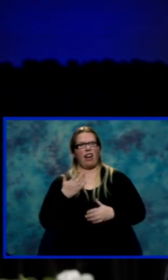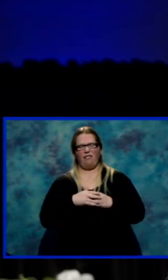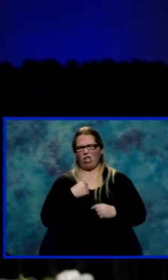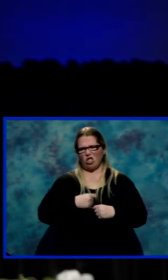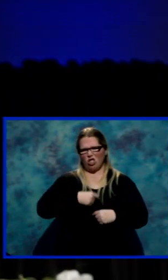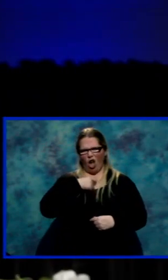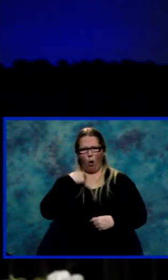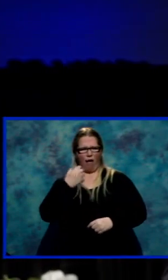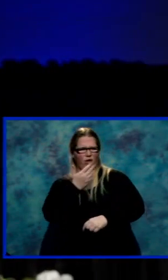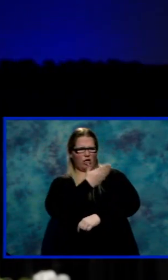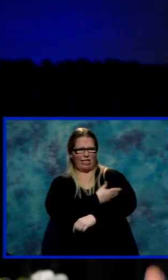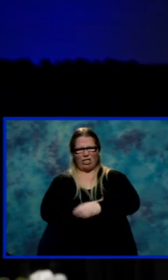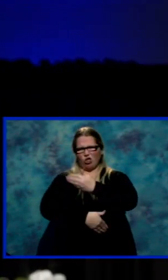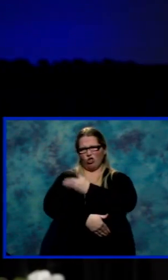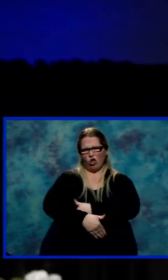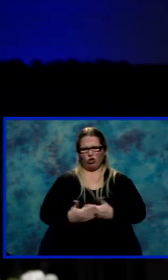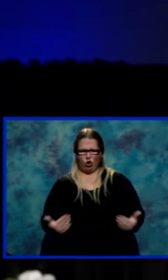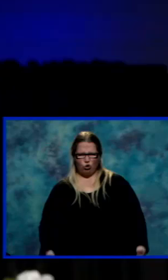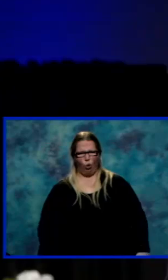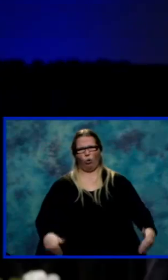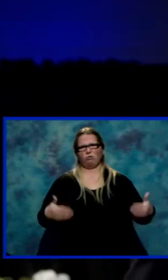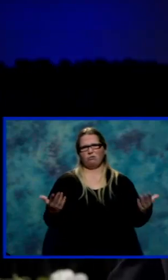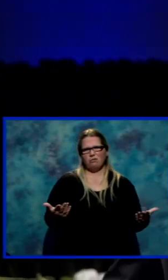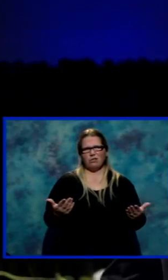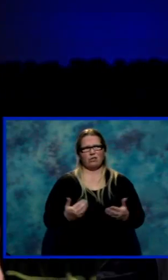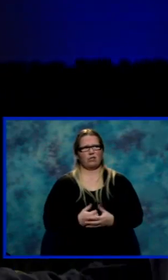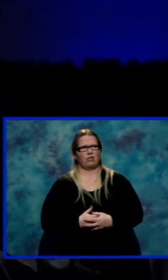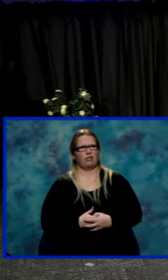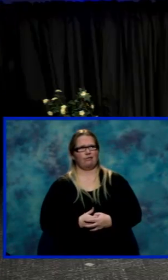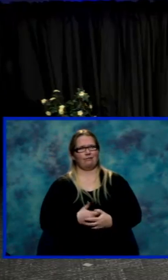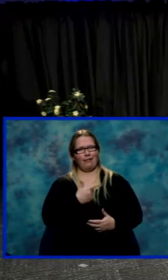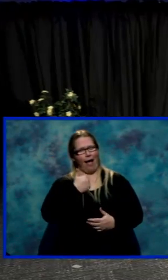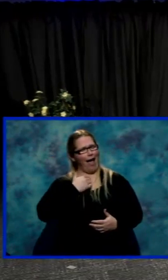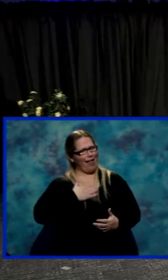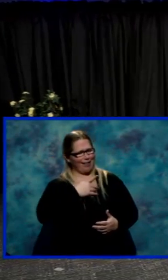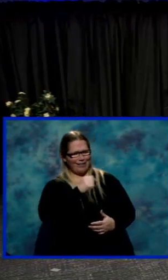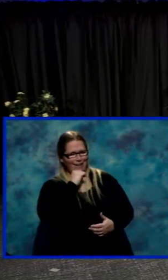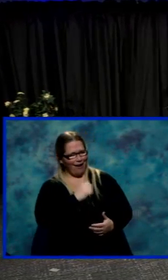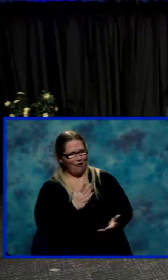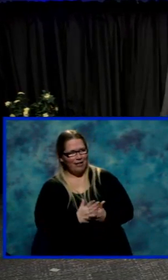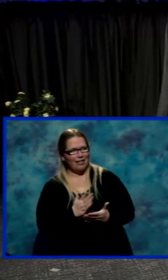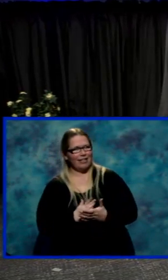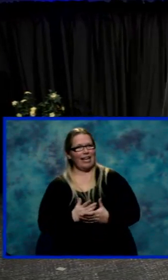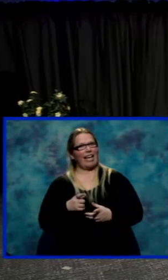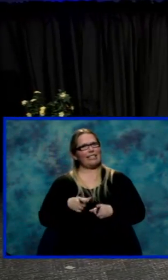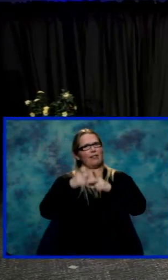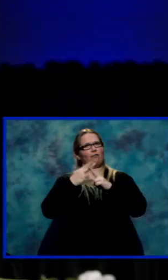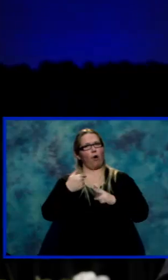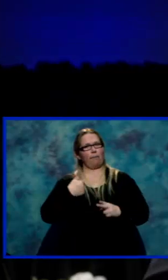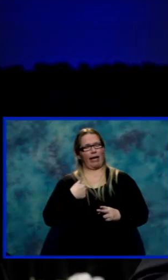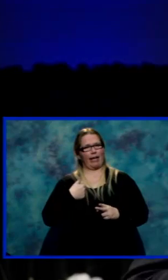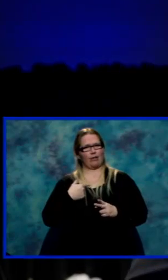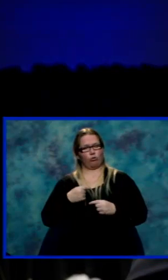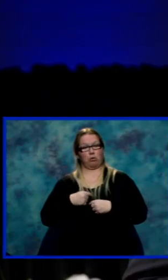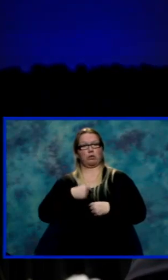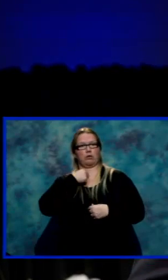was always wearing t-shirts and shorts, and so I liken this guy more and more. It's very difficult for me to actually wear a tie. I think the